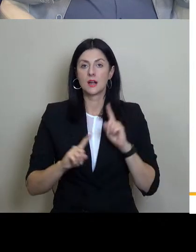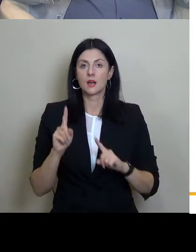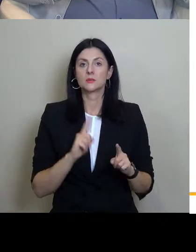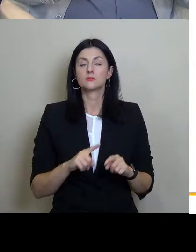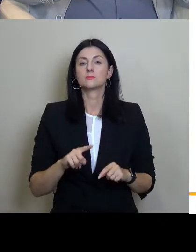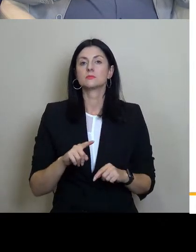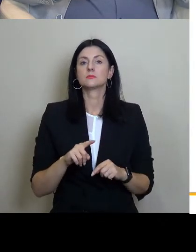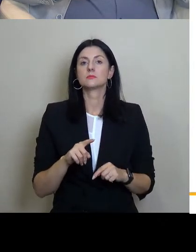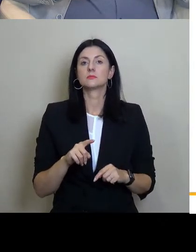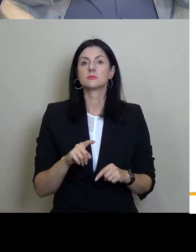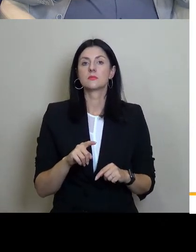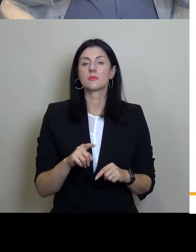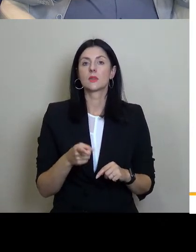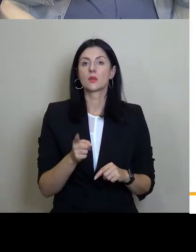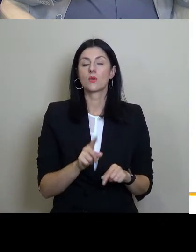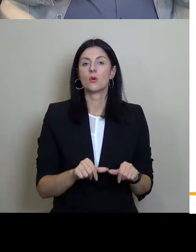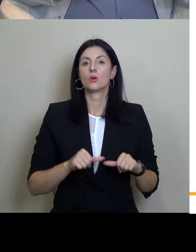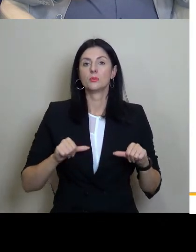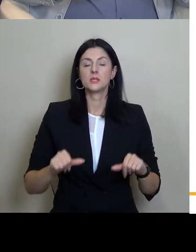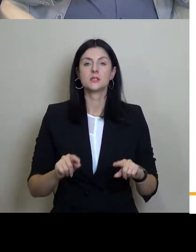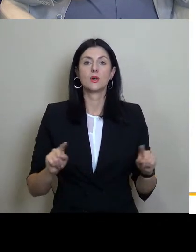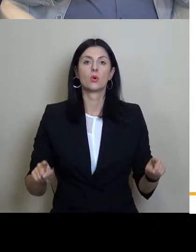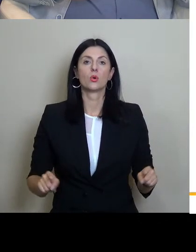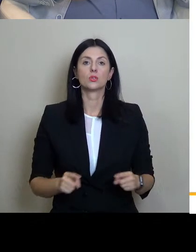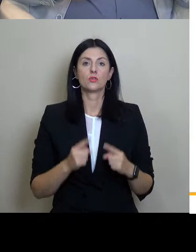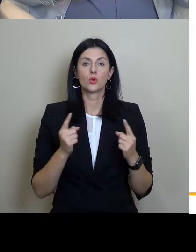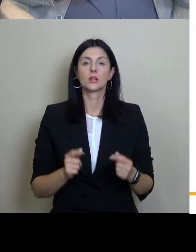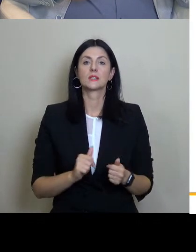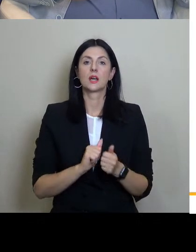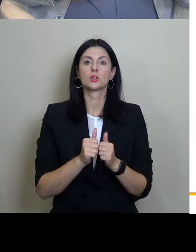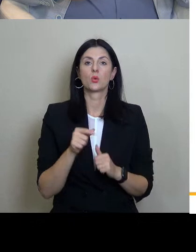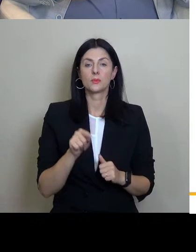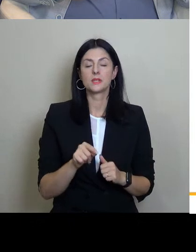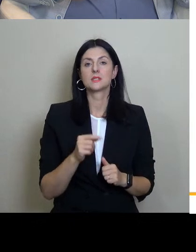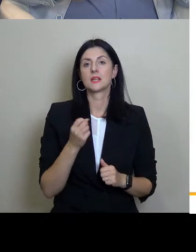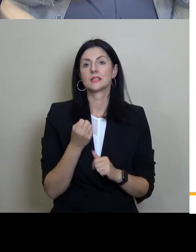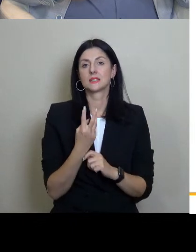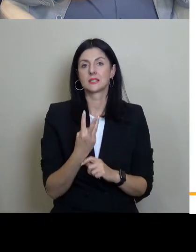Council, then a Kiev Territorial Commission